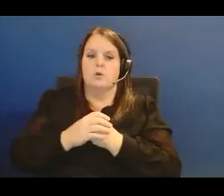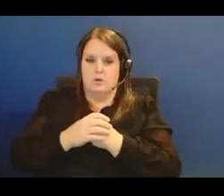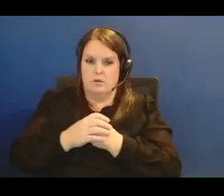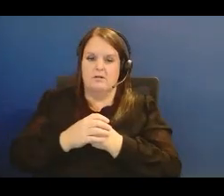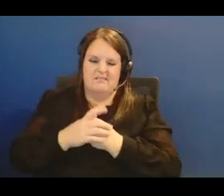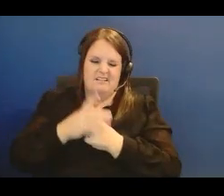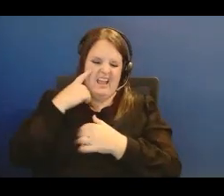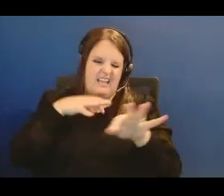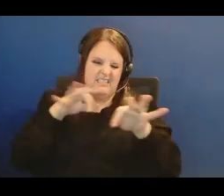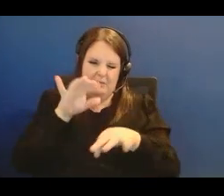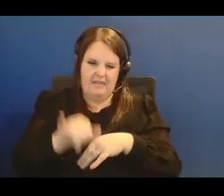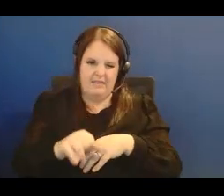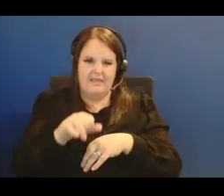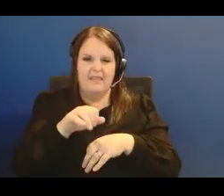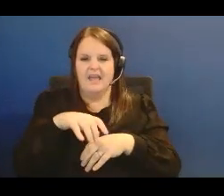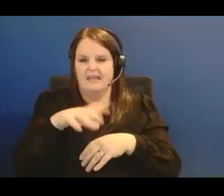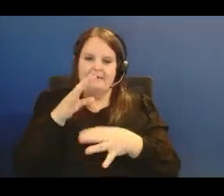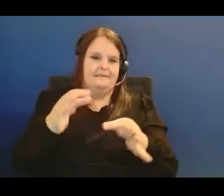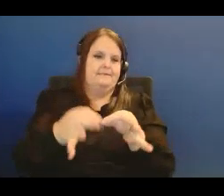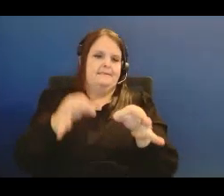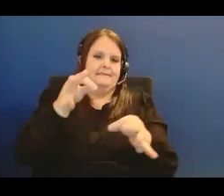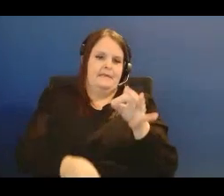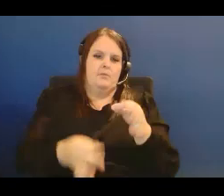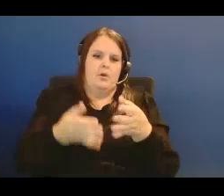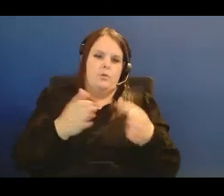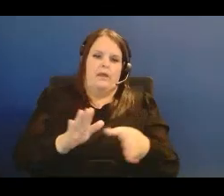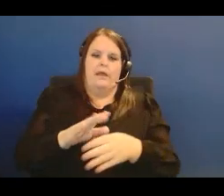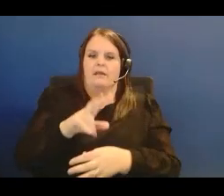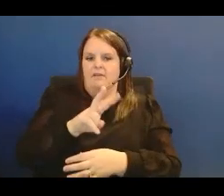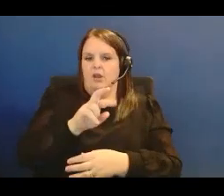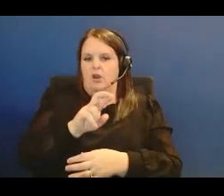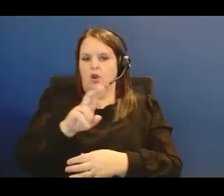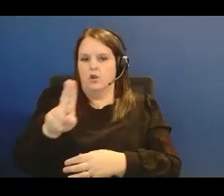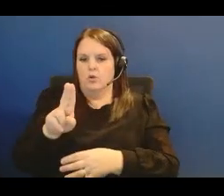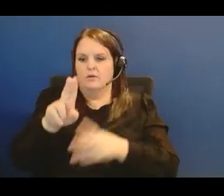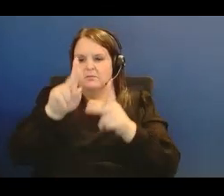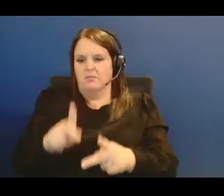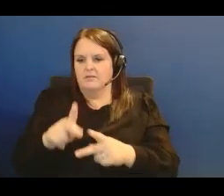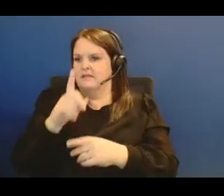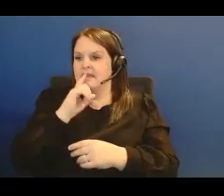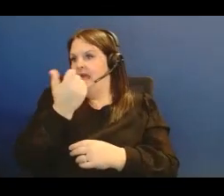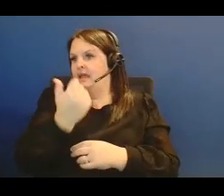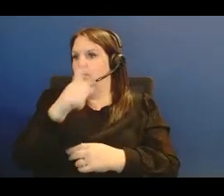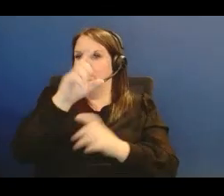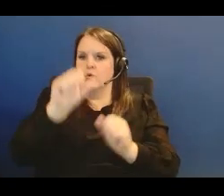like to explain it in layman's terms is a vulnerable road user is anyone who can be hit by a vehicle.